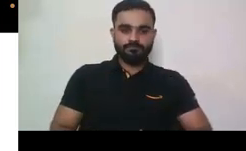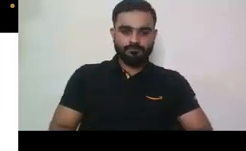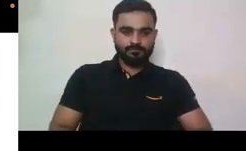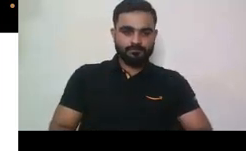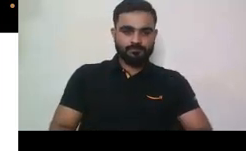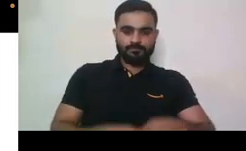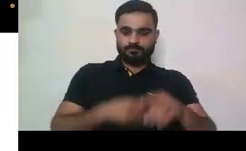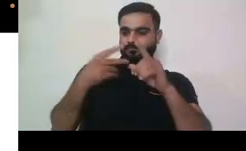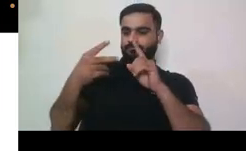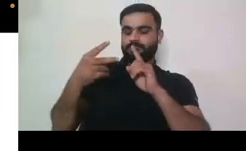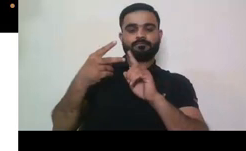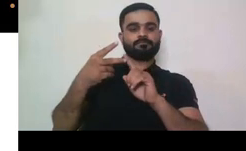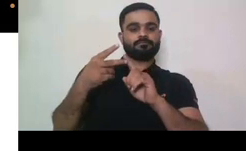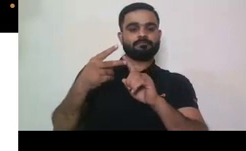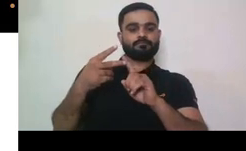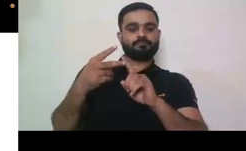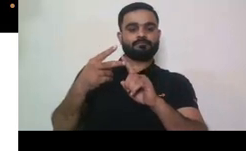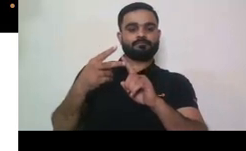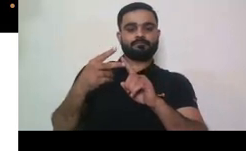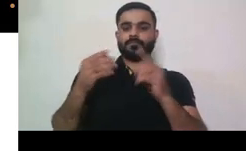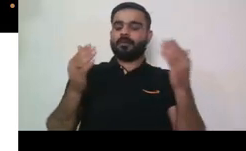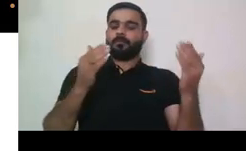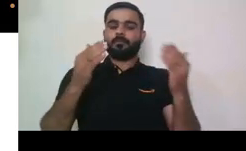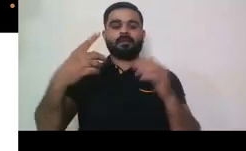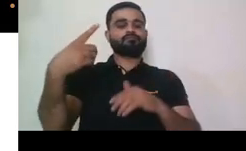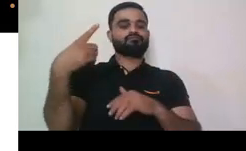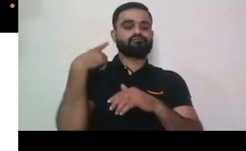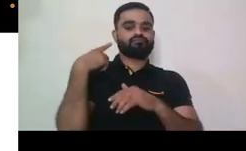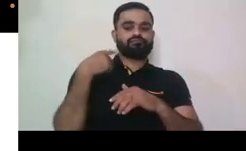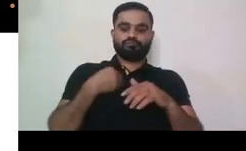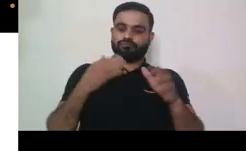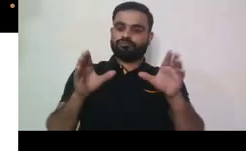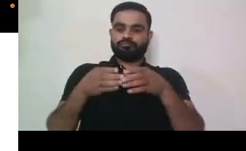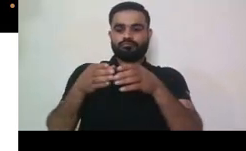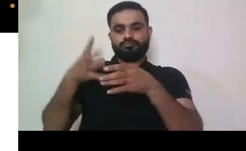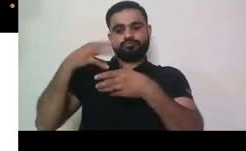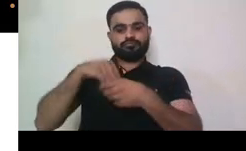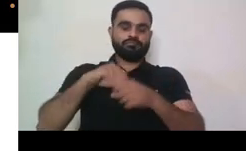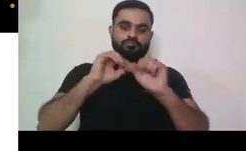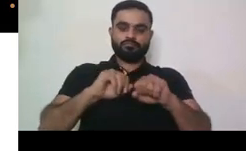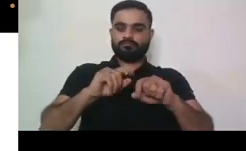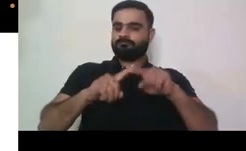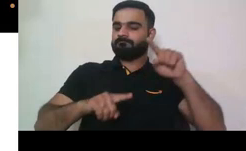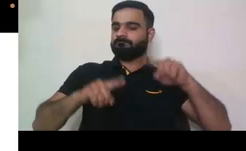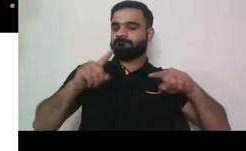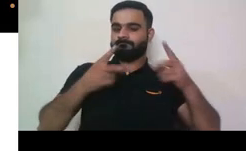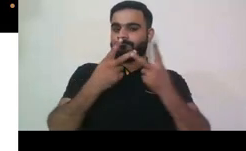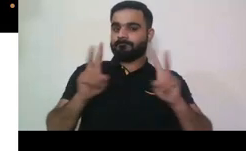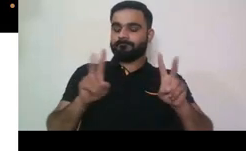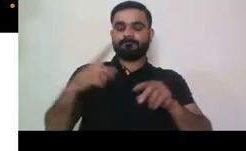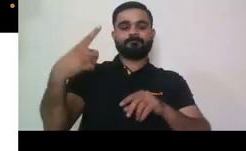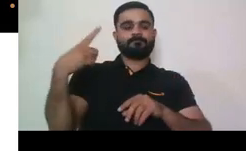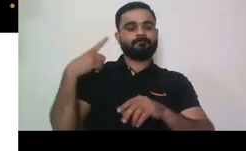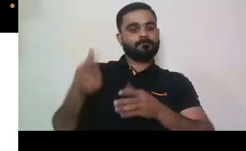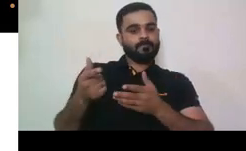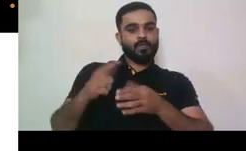The second one is about balanced leadership. In our group, we should have a democratic leadership, or we